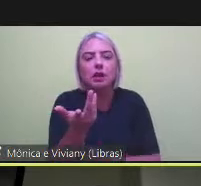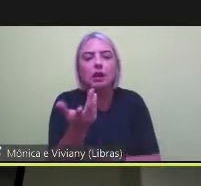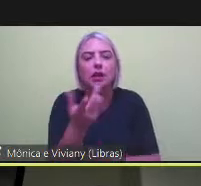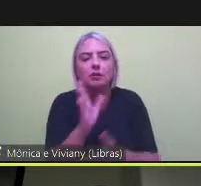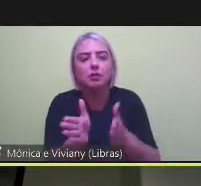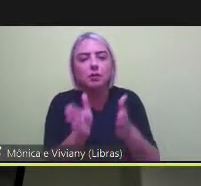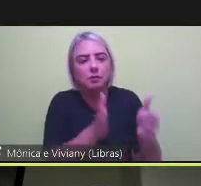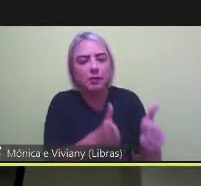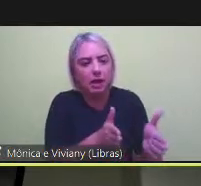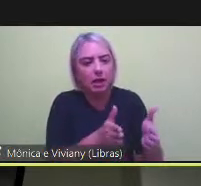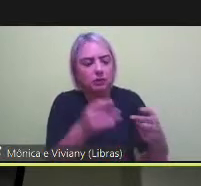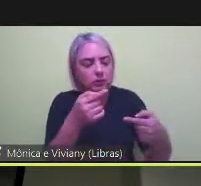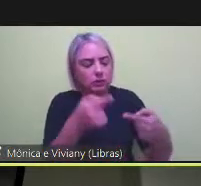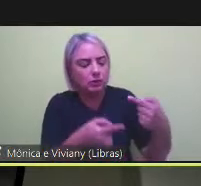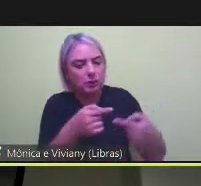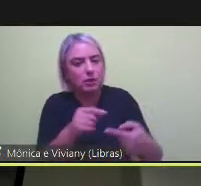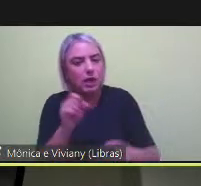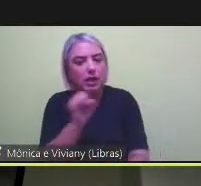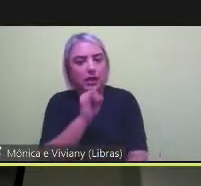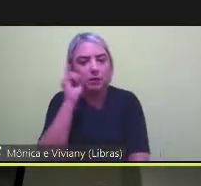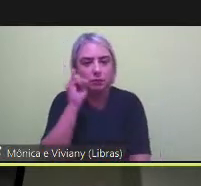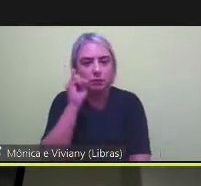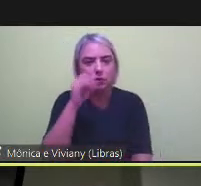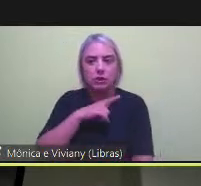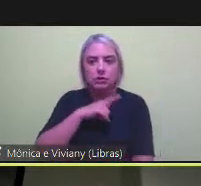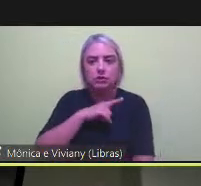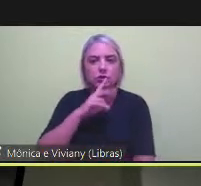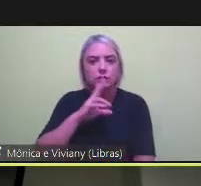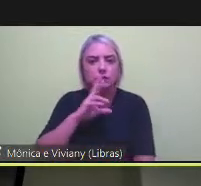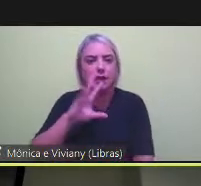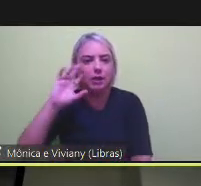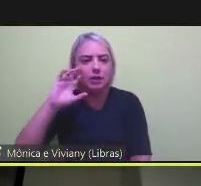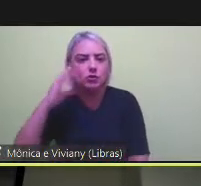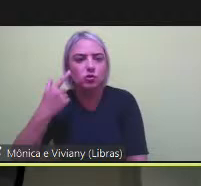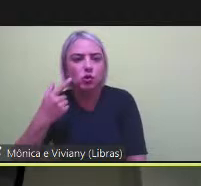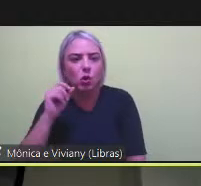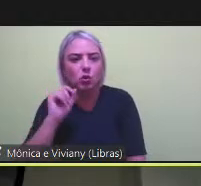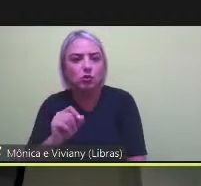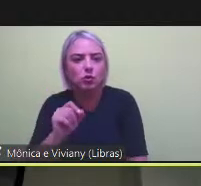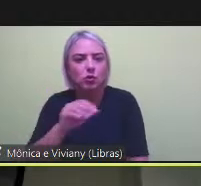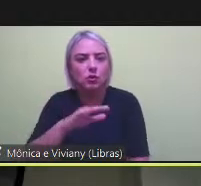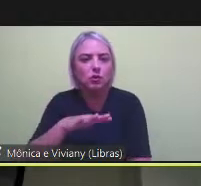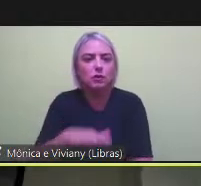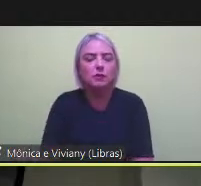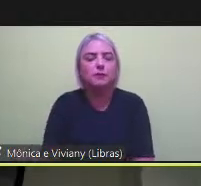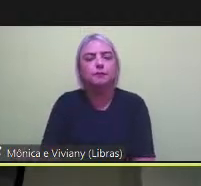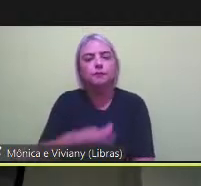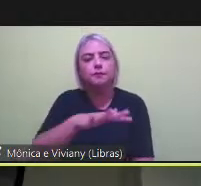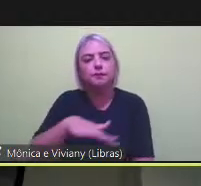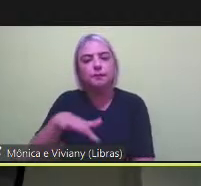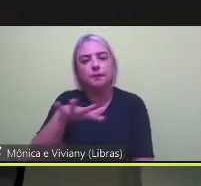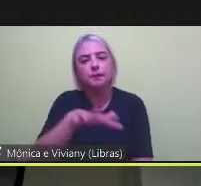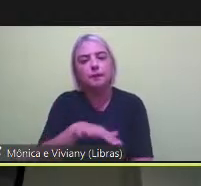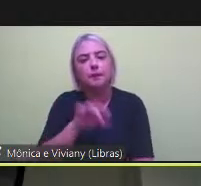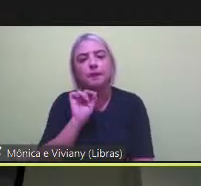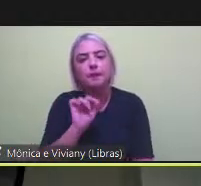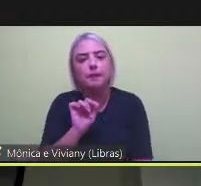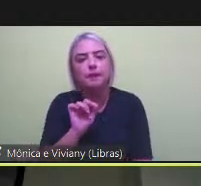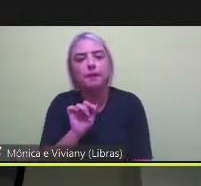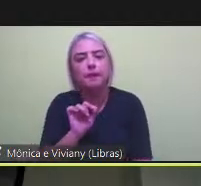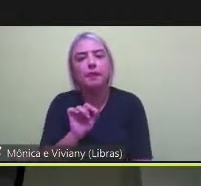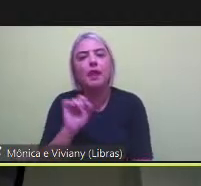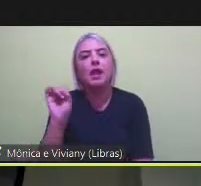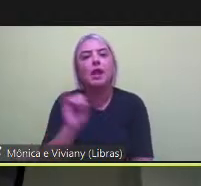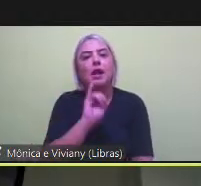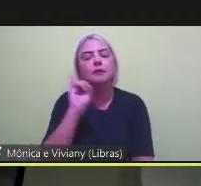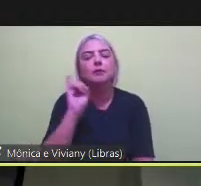gave us the perception and showed the political powers that it was necessary to take measures in